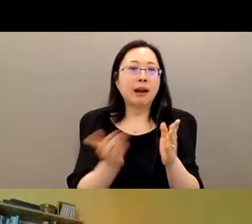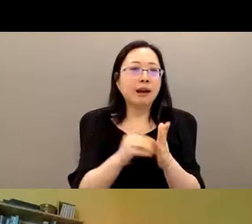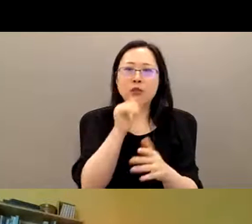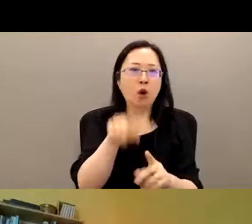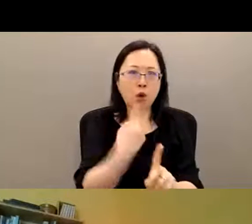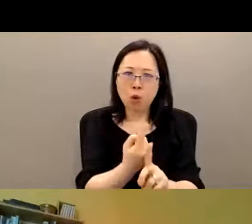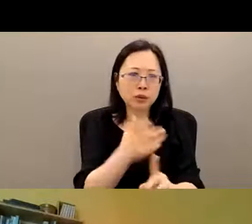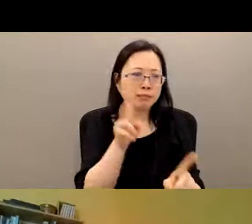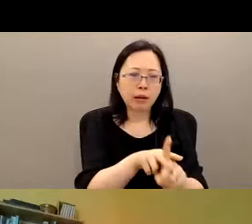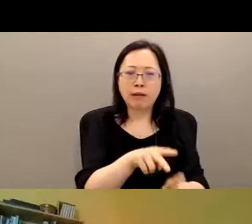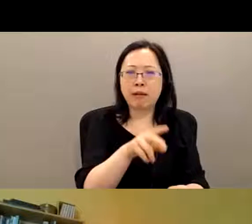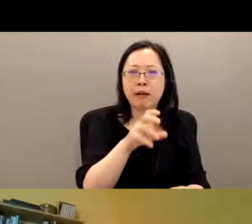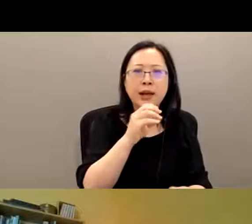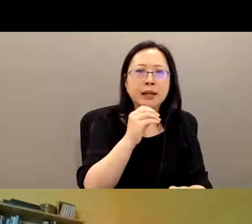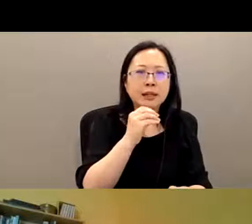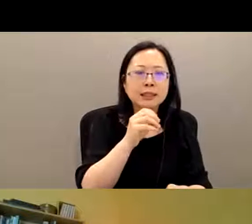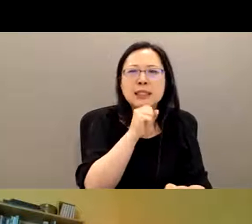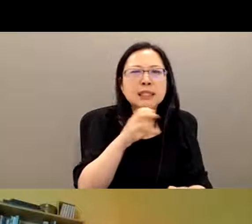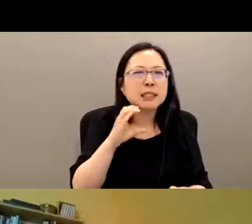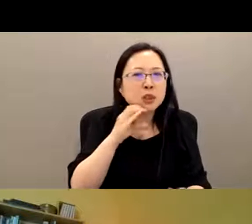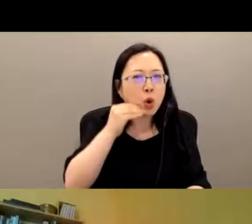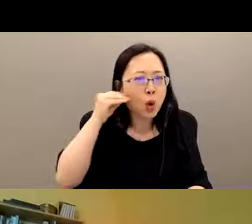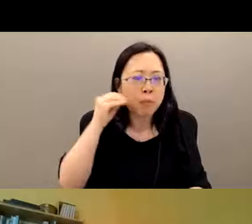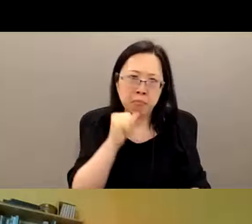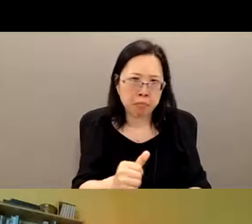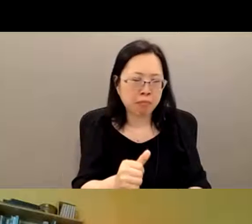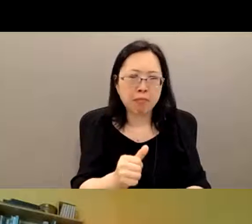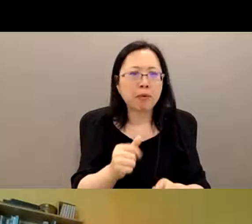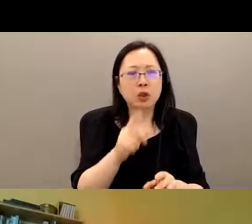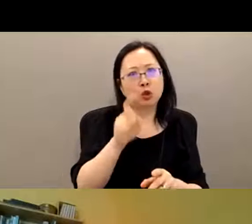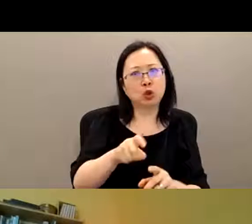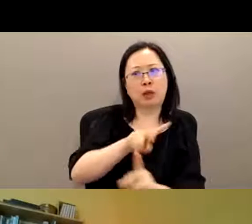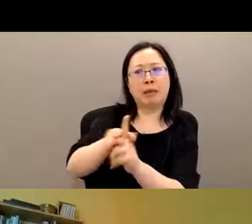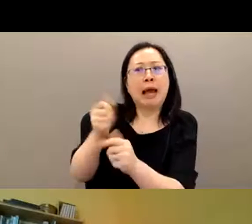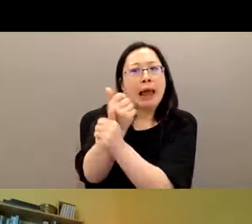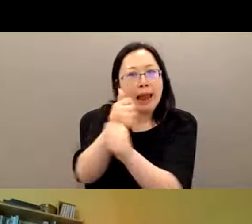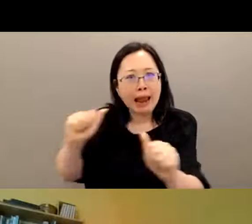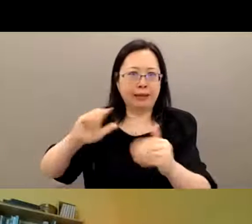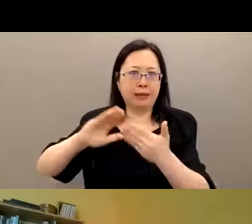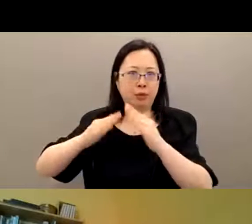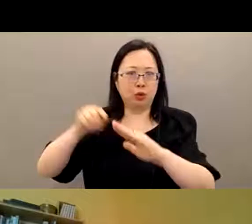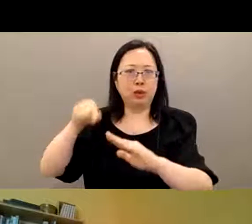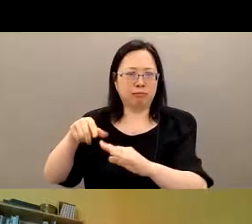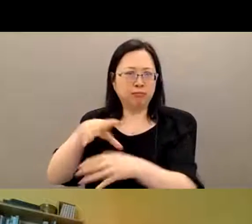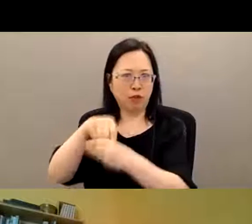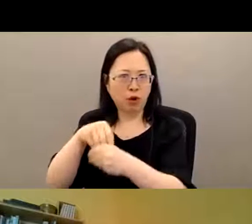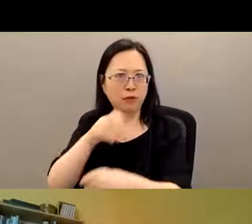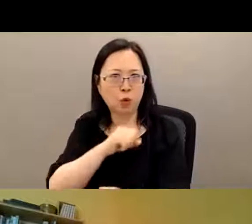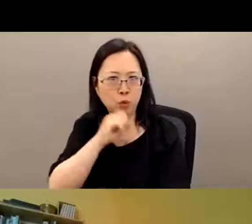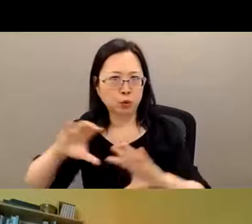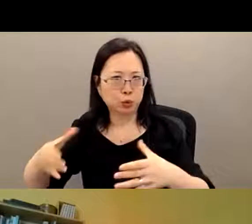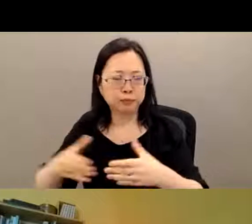seniors' residences, but also in any community of older adults. In fact,